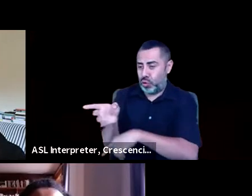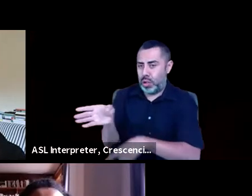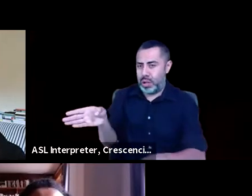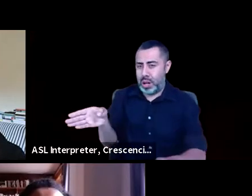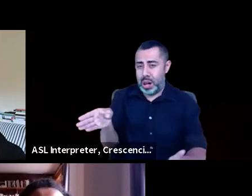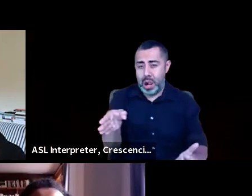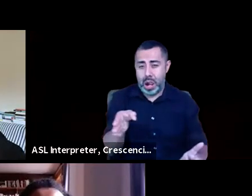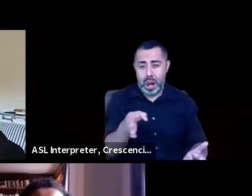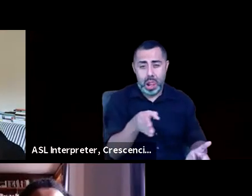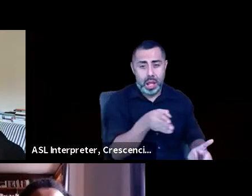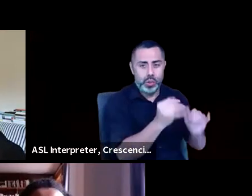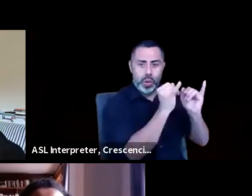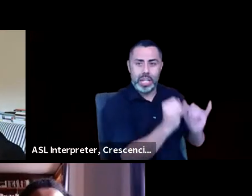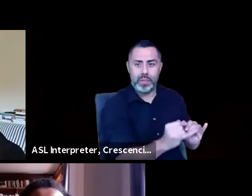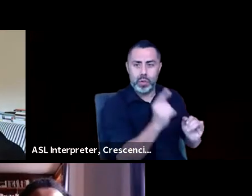leaders.